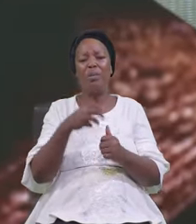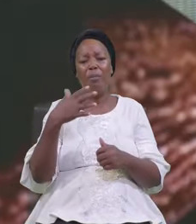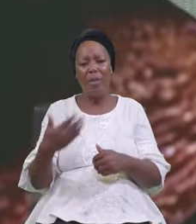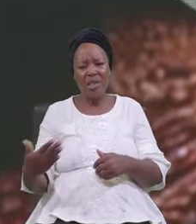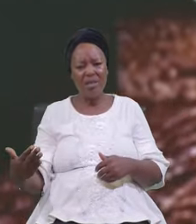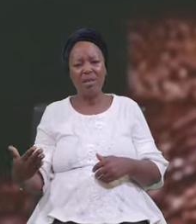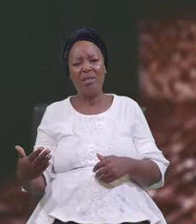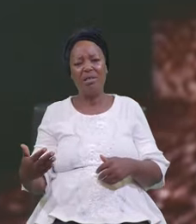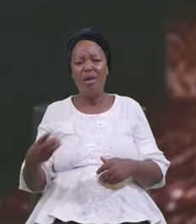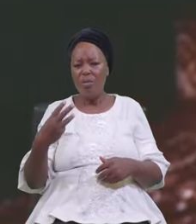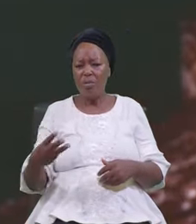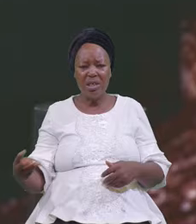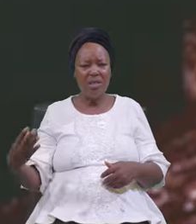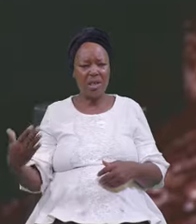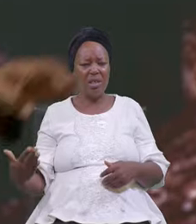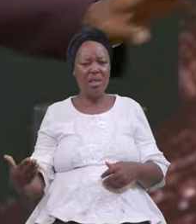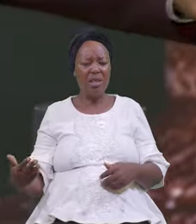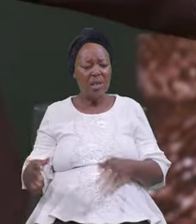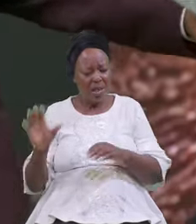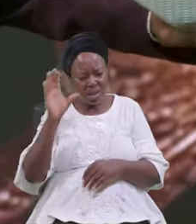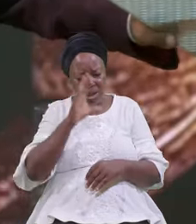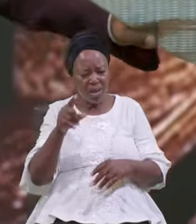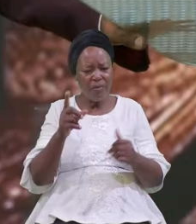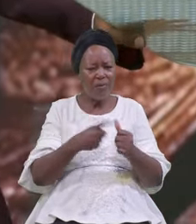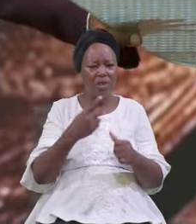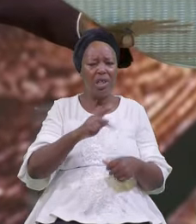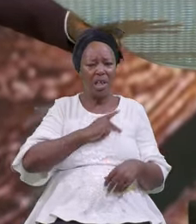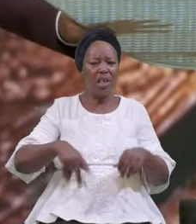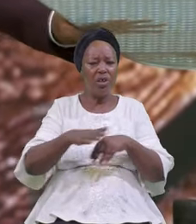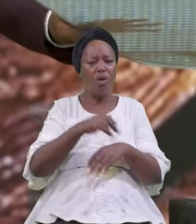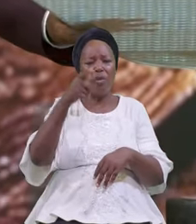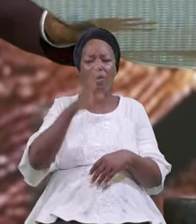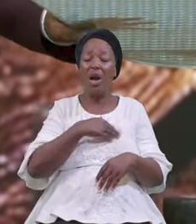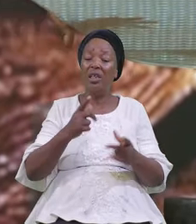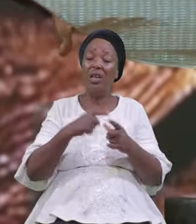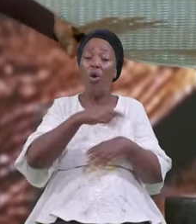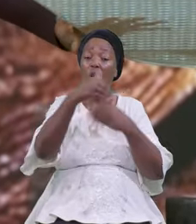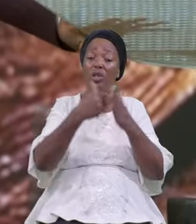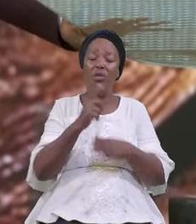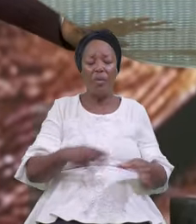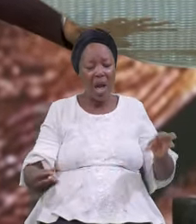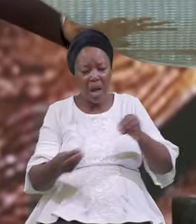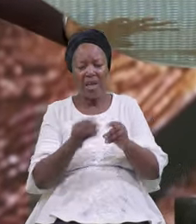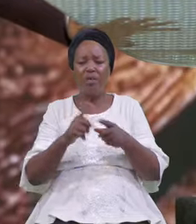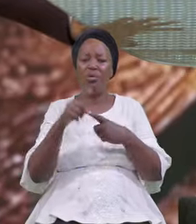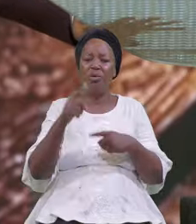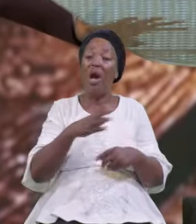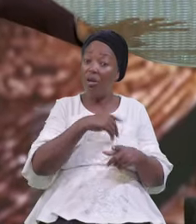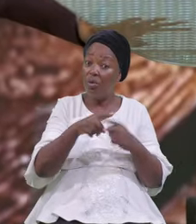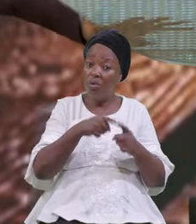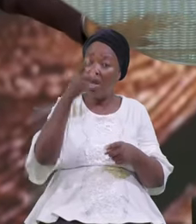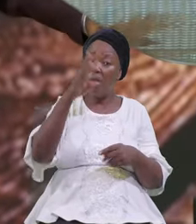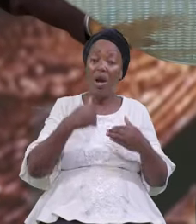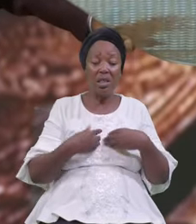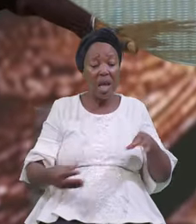first the kingdom of God and his righteousness, and then all these things shall be added unto you. And when God has added